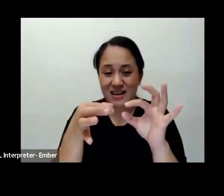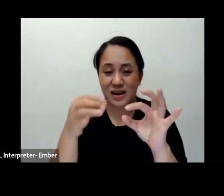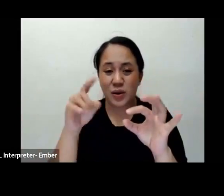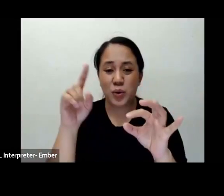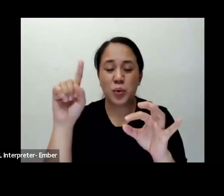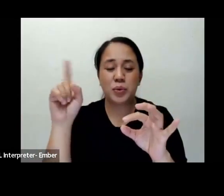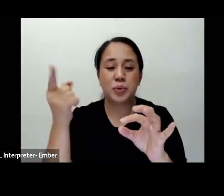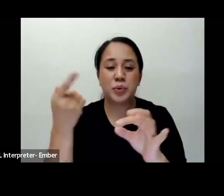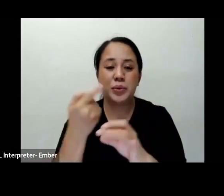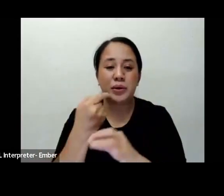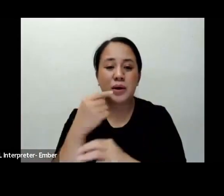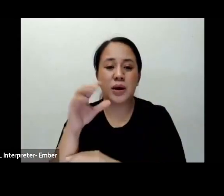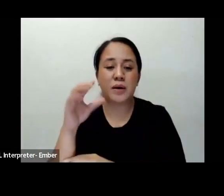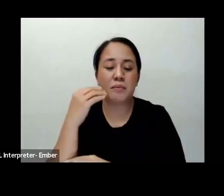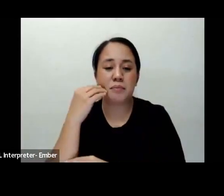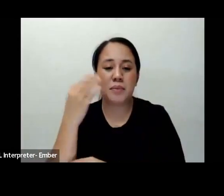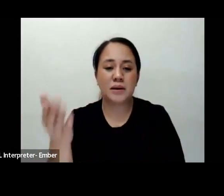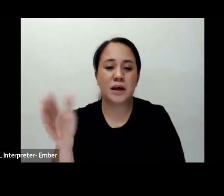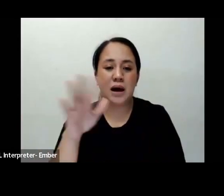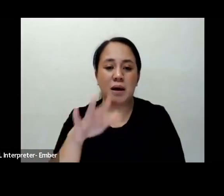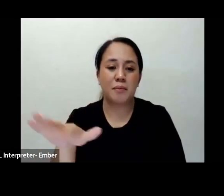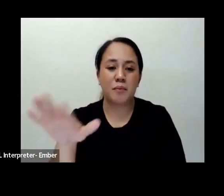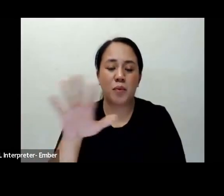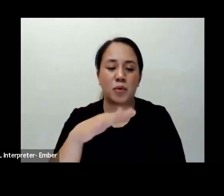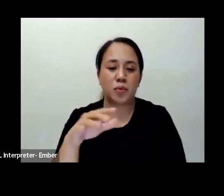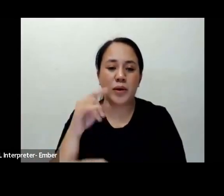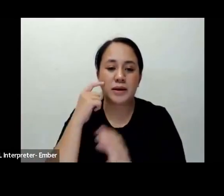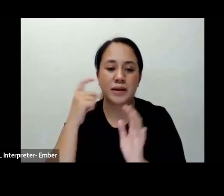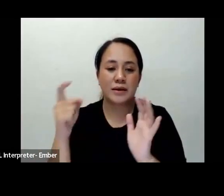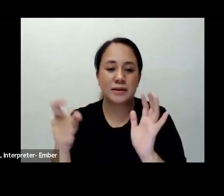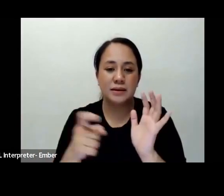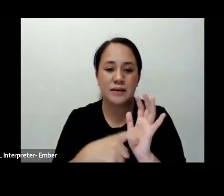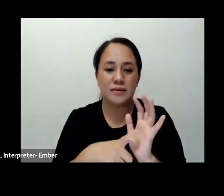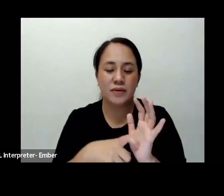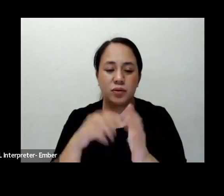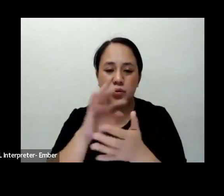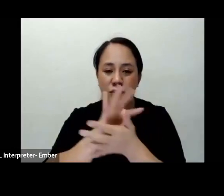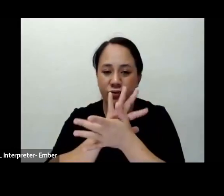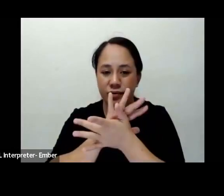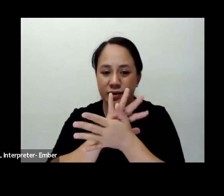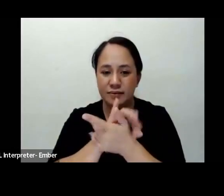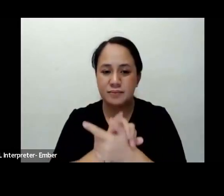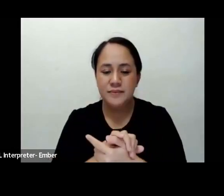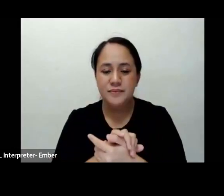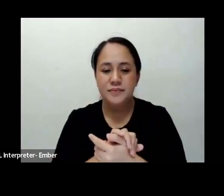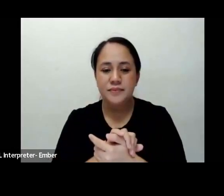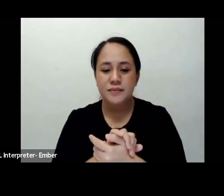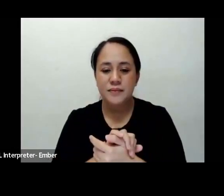mortalities among those with identified COVID. No?